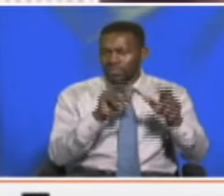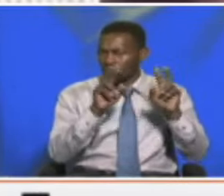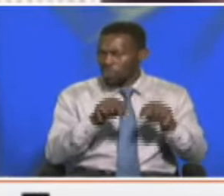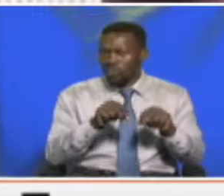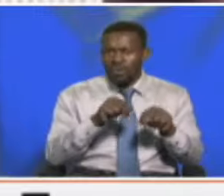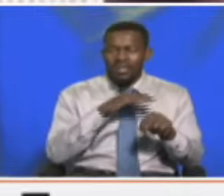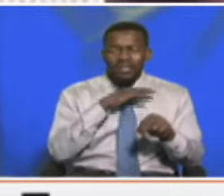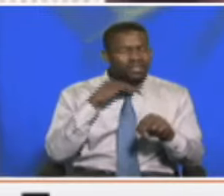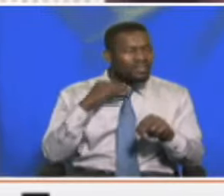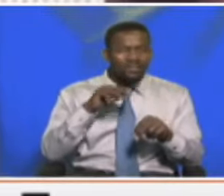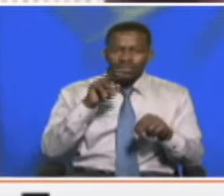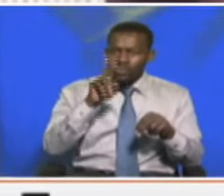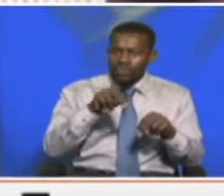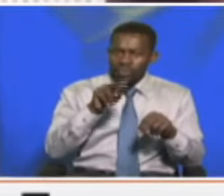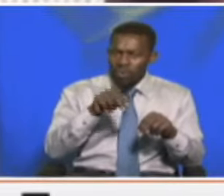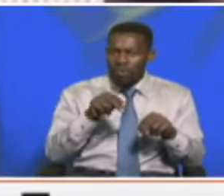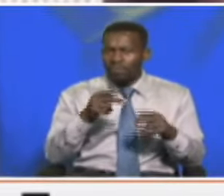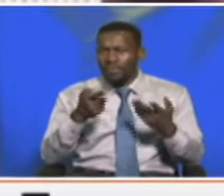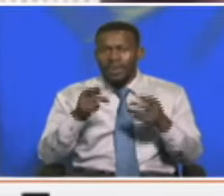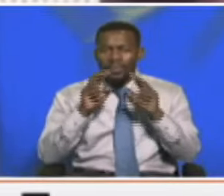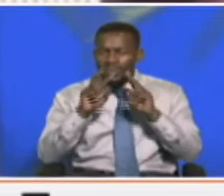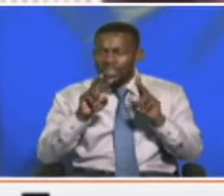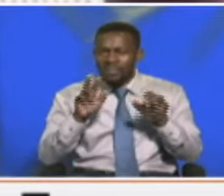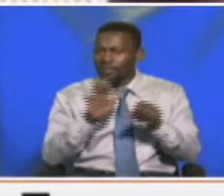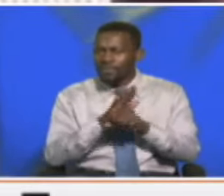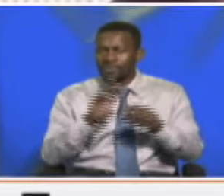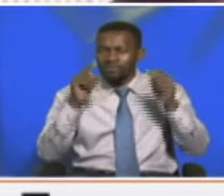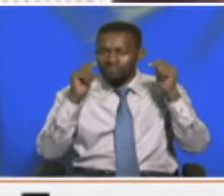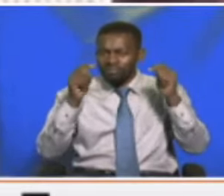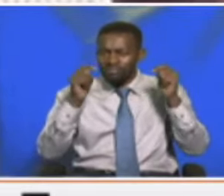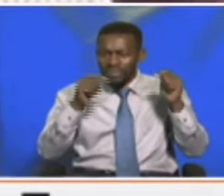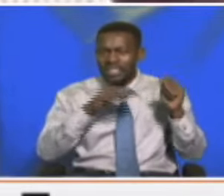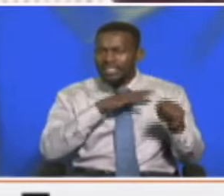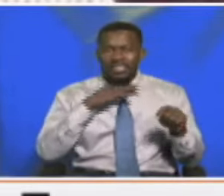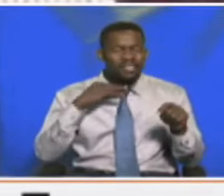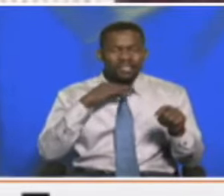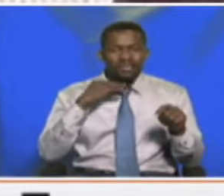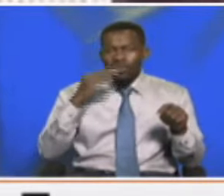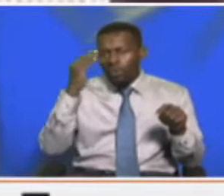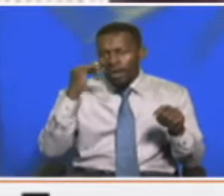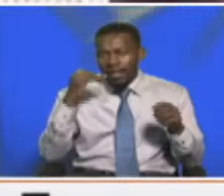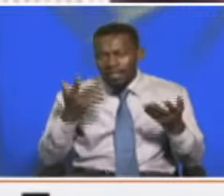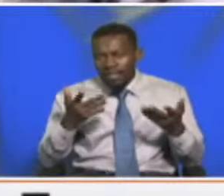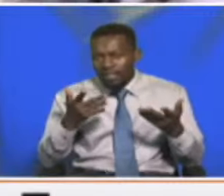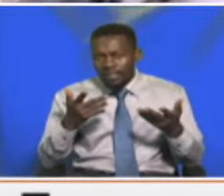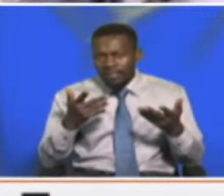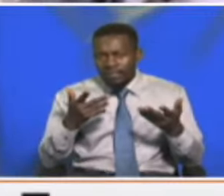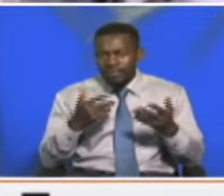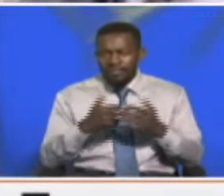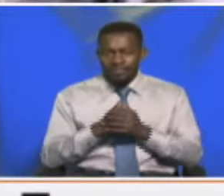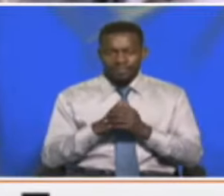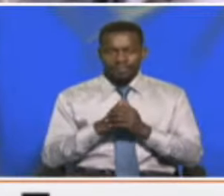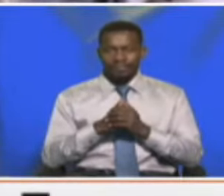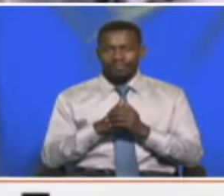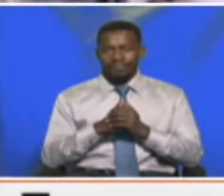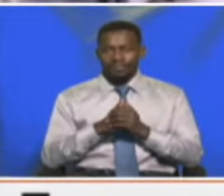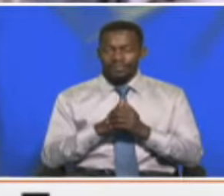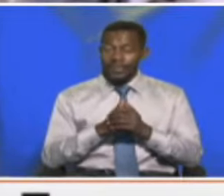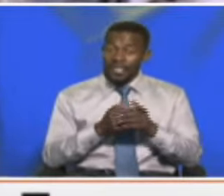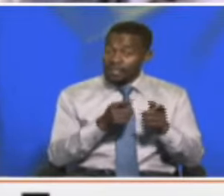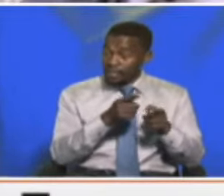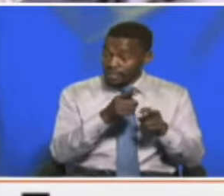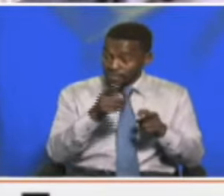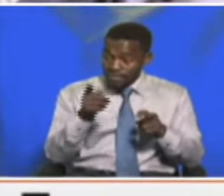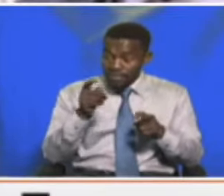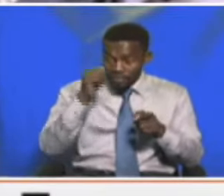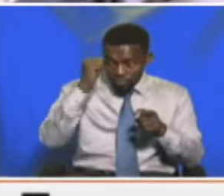no innocent protester be killed because they have a stand with the finance bill. These are our students,